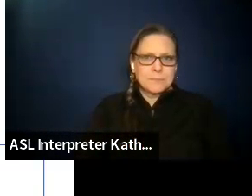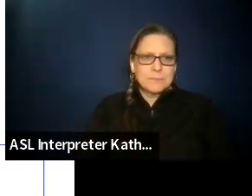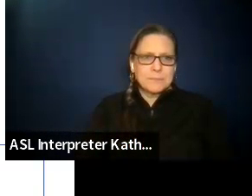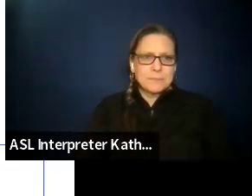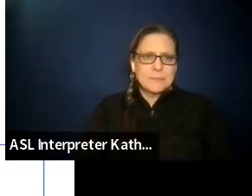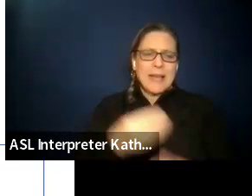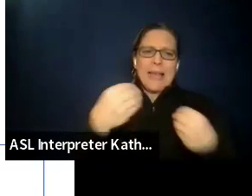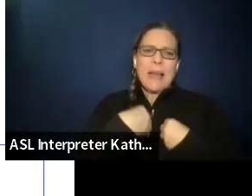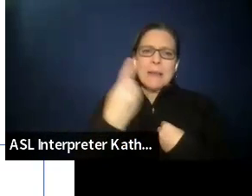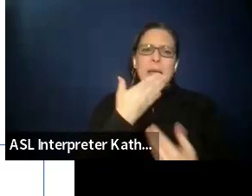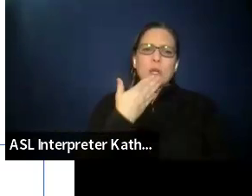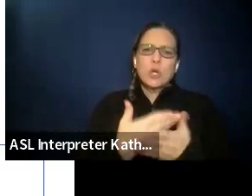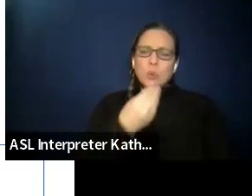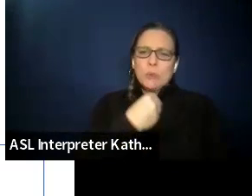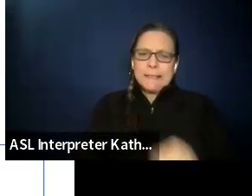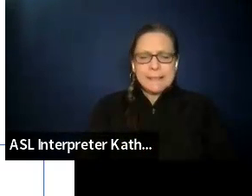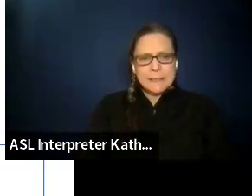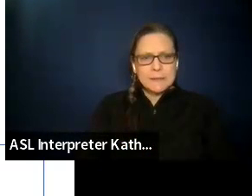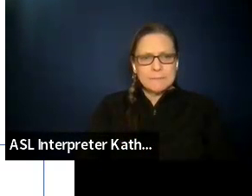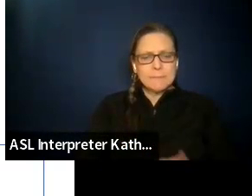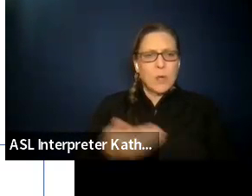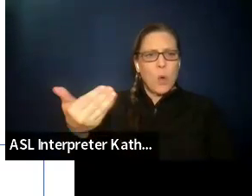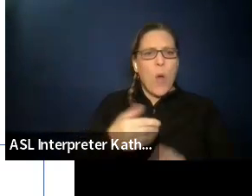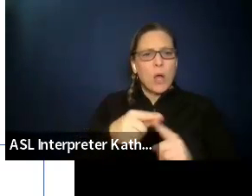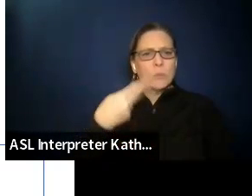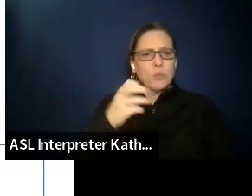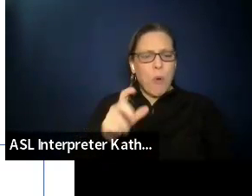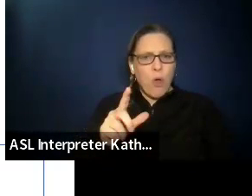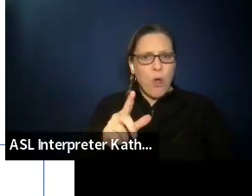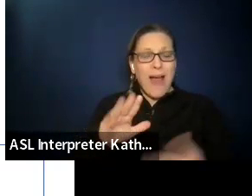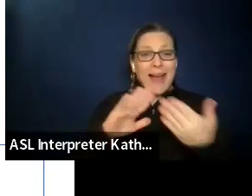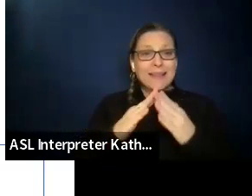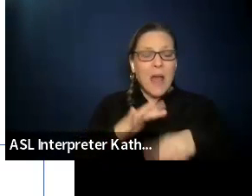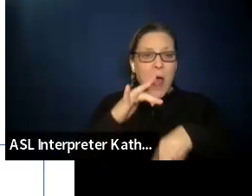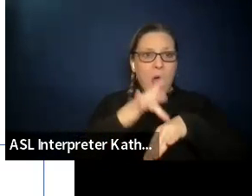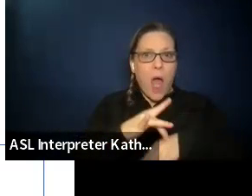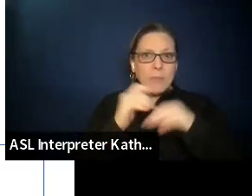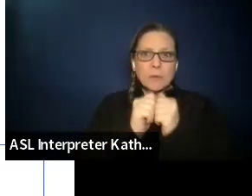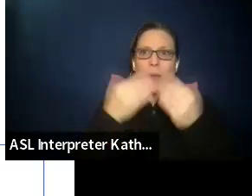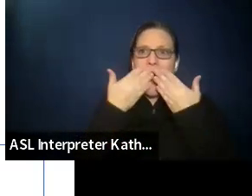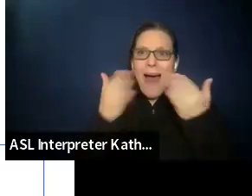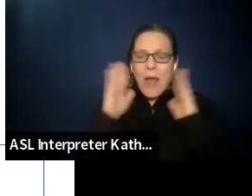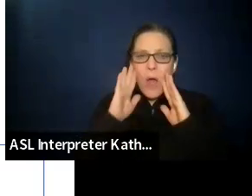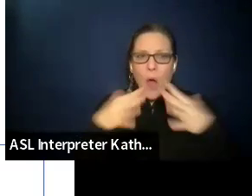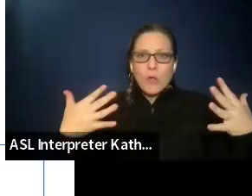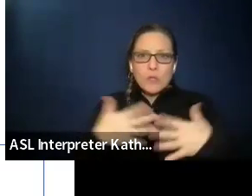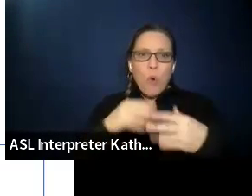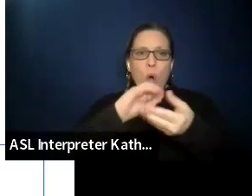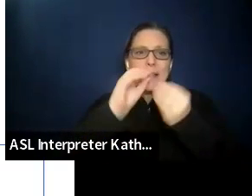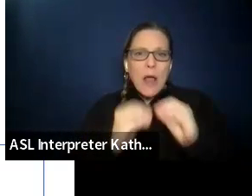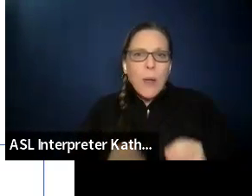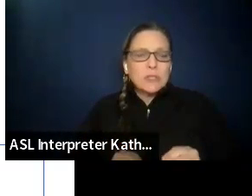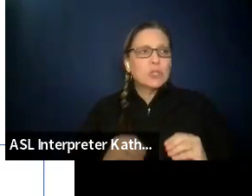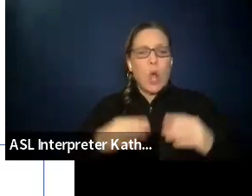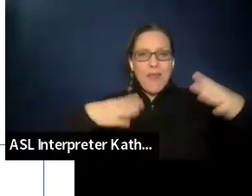Give me something good to eat. Welcome to Pearl, a town obsessed with Halloween. The spooky decorations, the